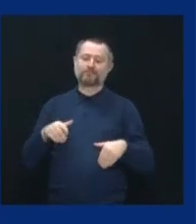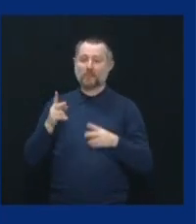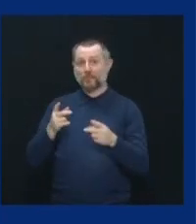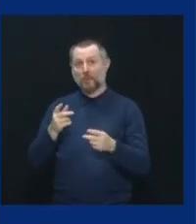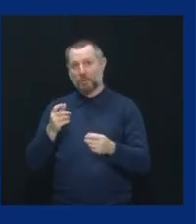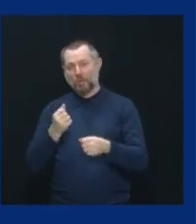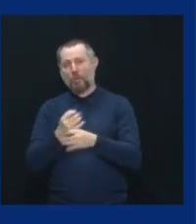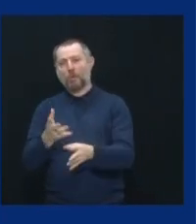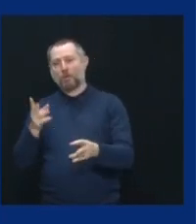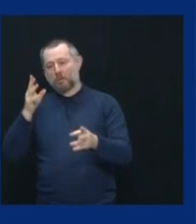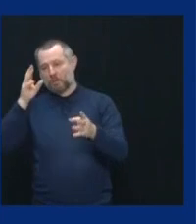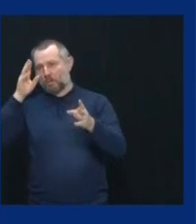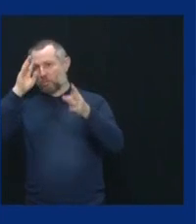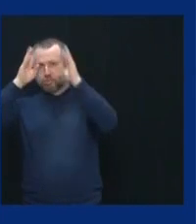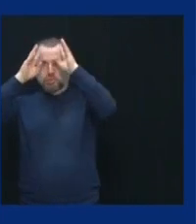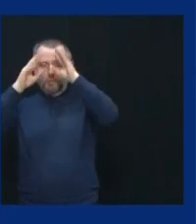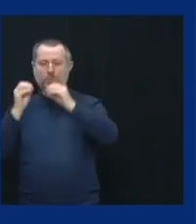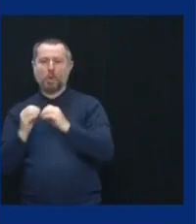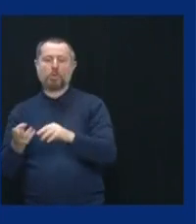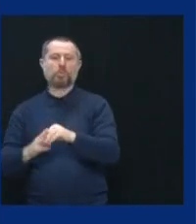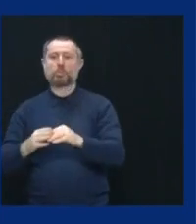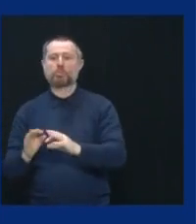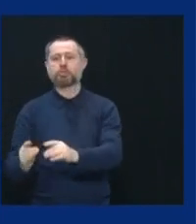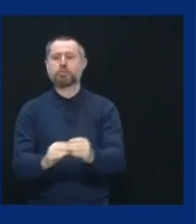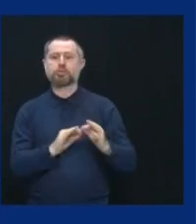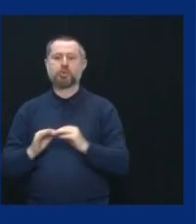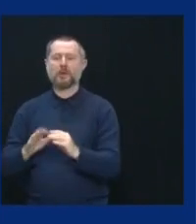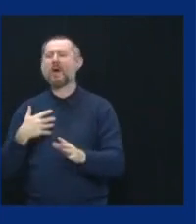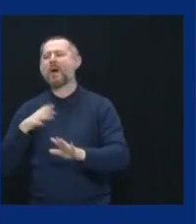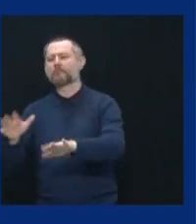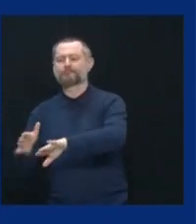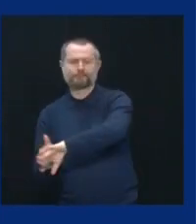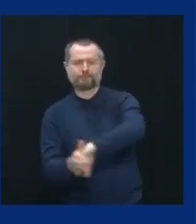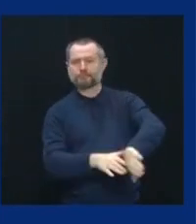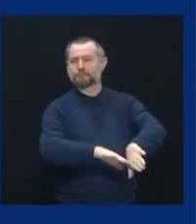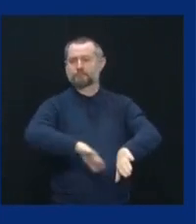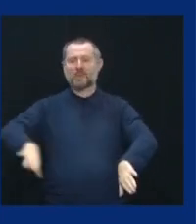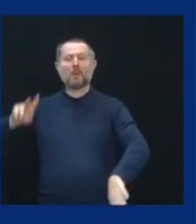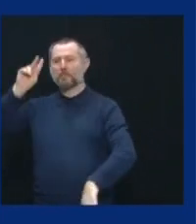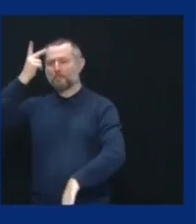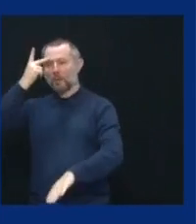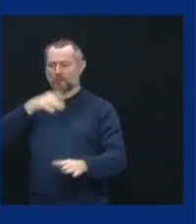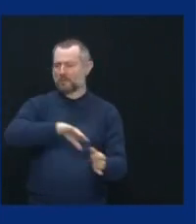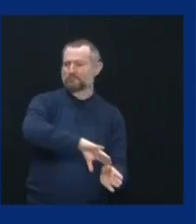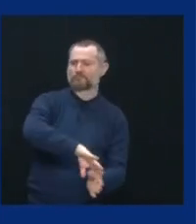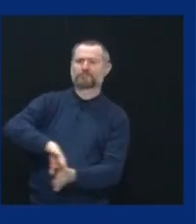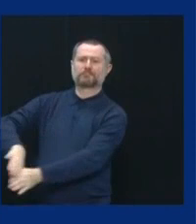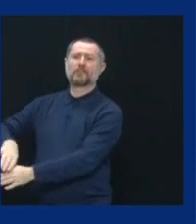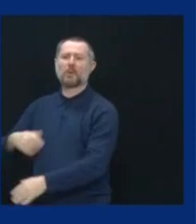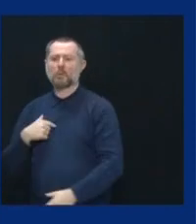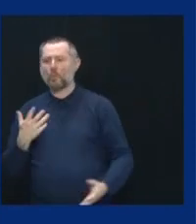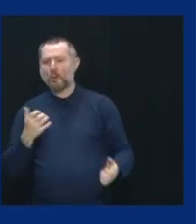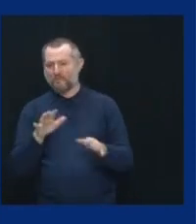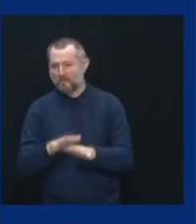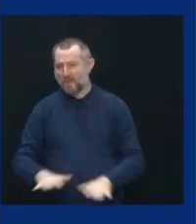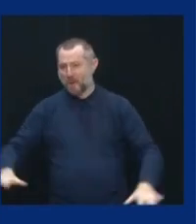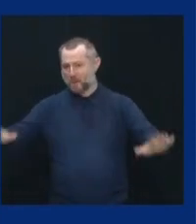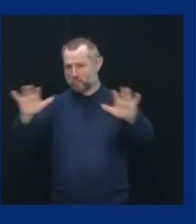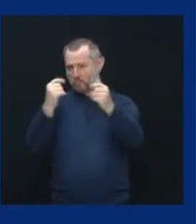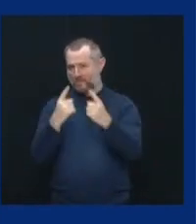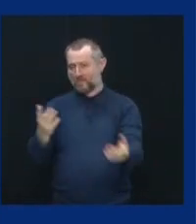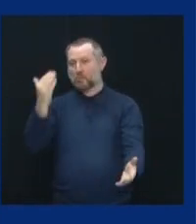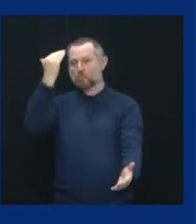But I'm not concerned about that. I'm not concerned about the politics. I just want to make sure people know these